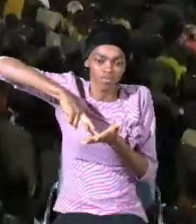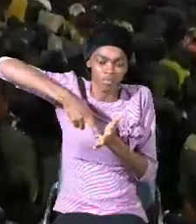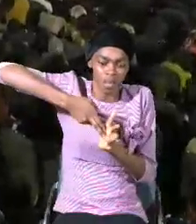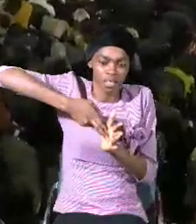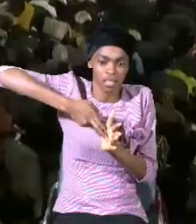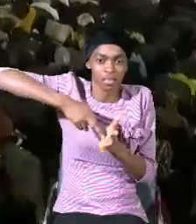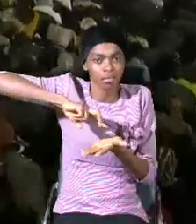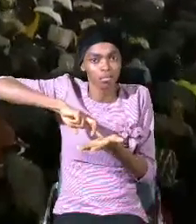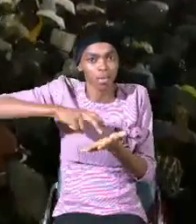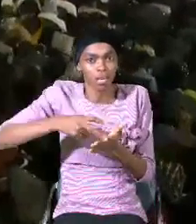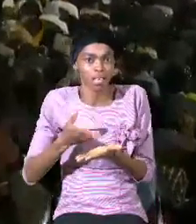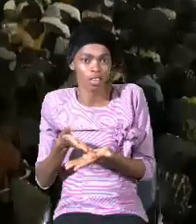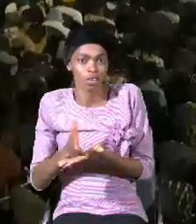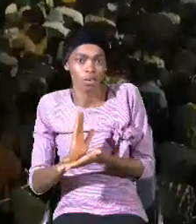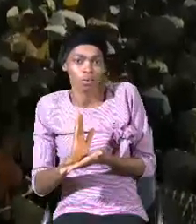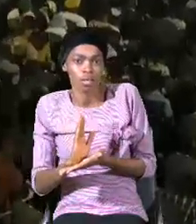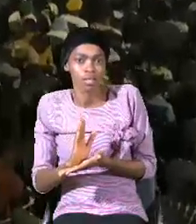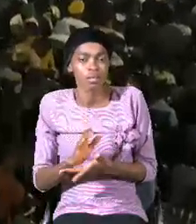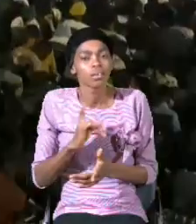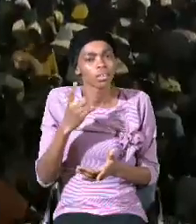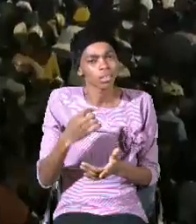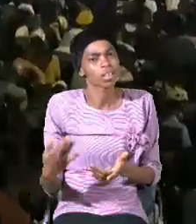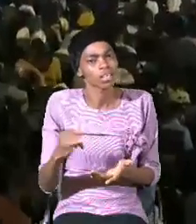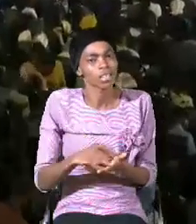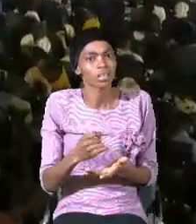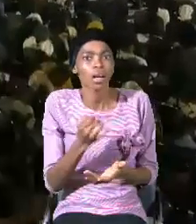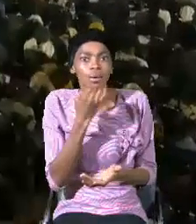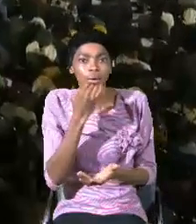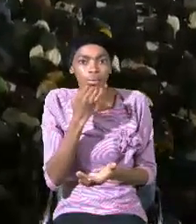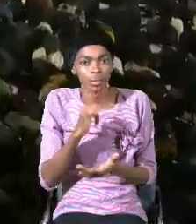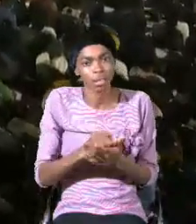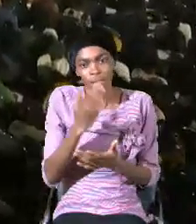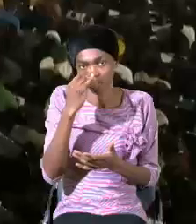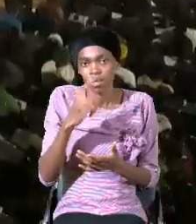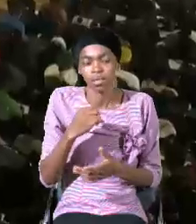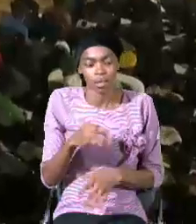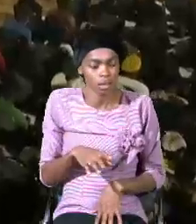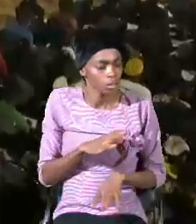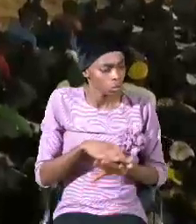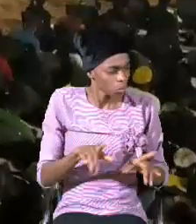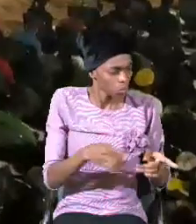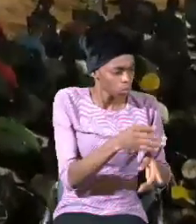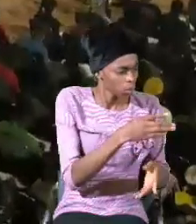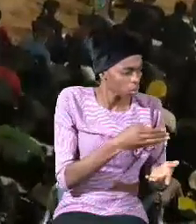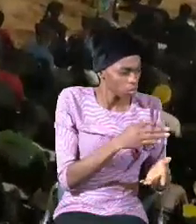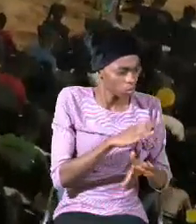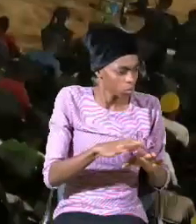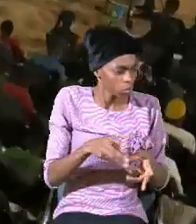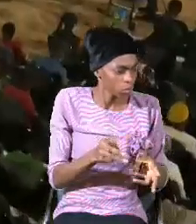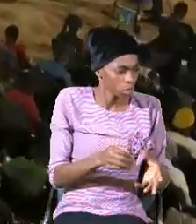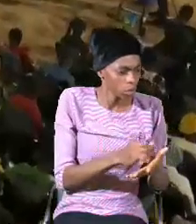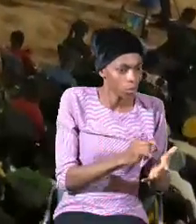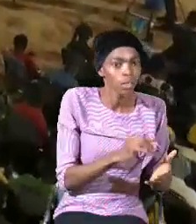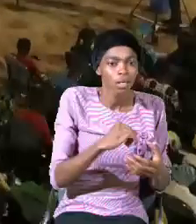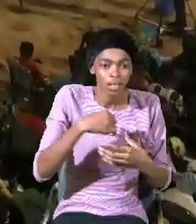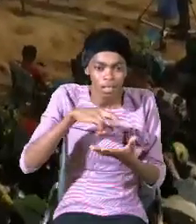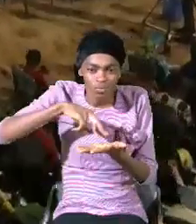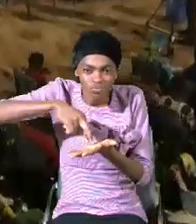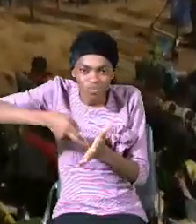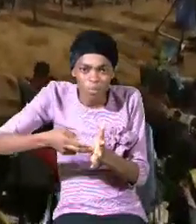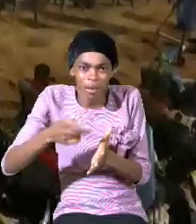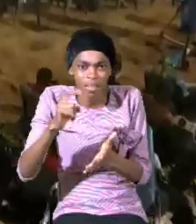the things that were wrong. That's why he says, don't go that way, it's mending you. That's why he says, don't